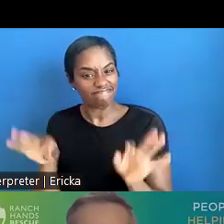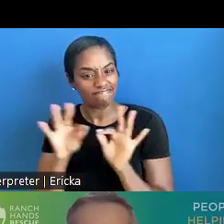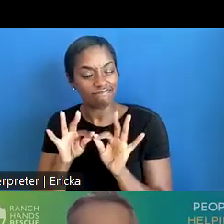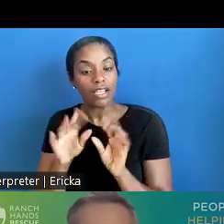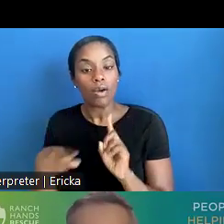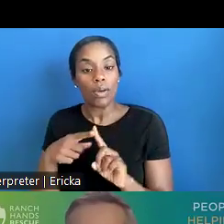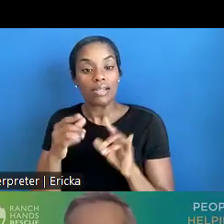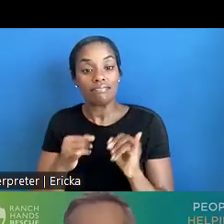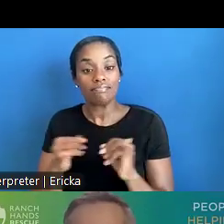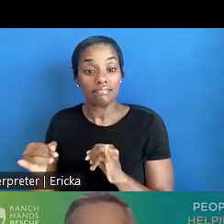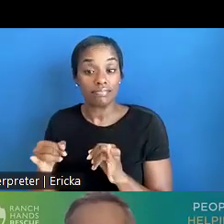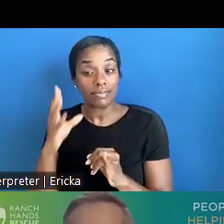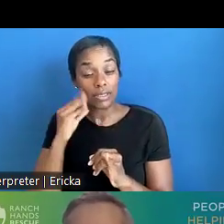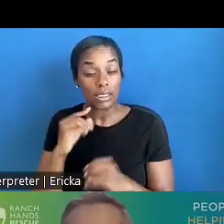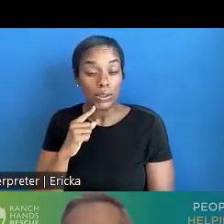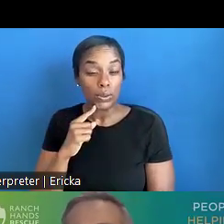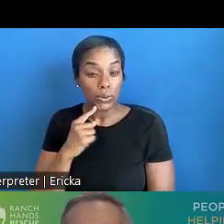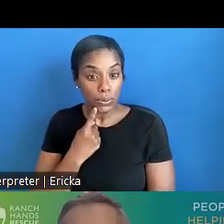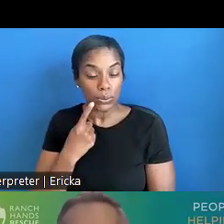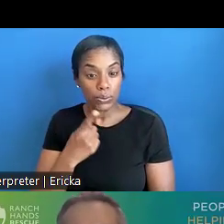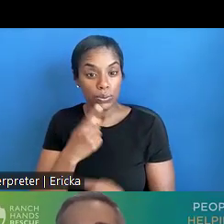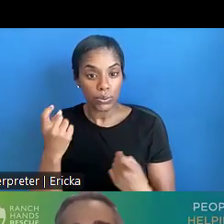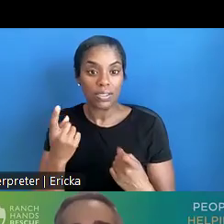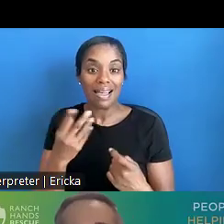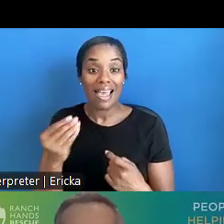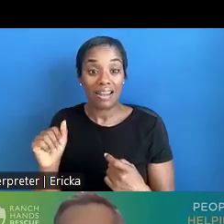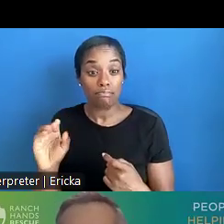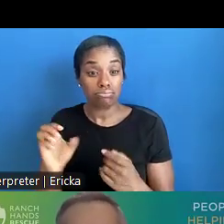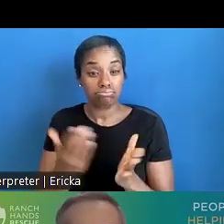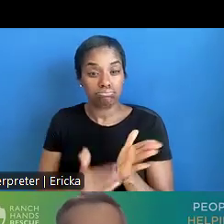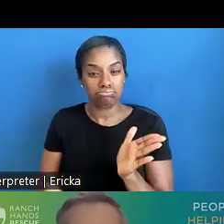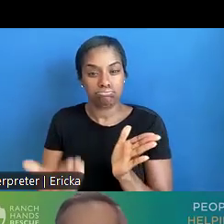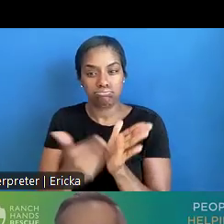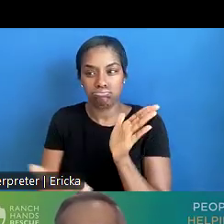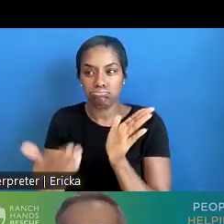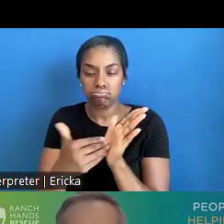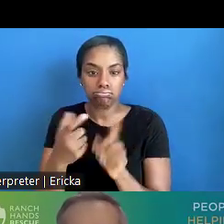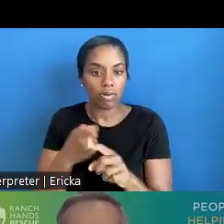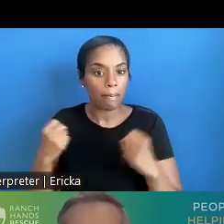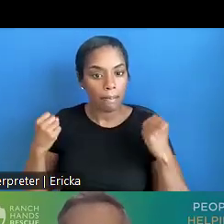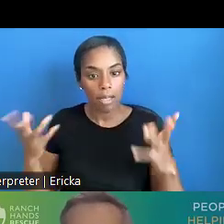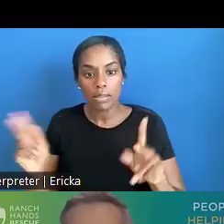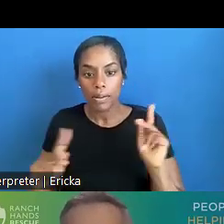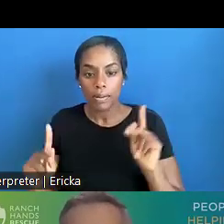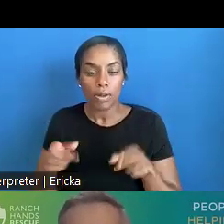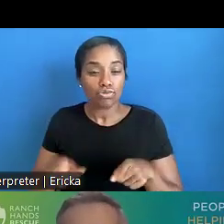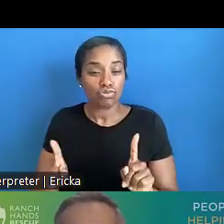experience extreme trauma and especially repeated abuses over years by multiple people during key developmental stages of childhood